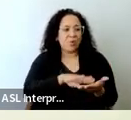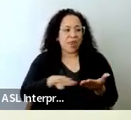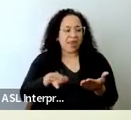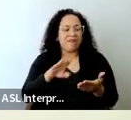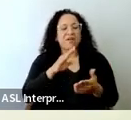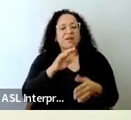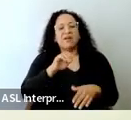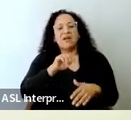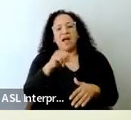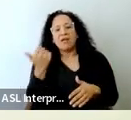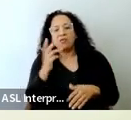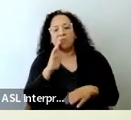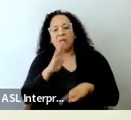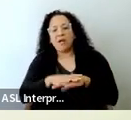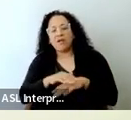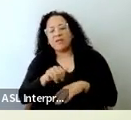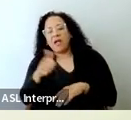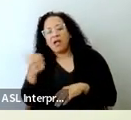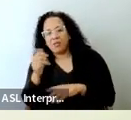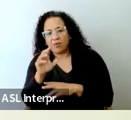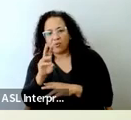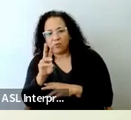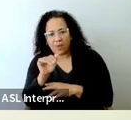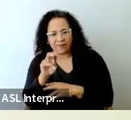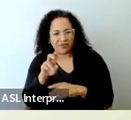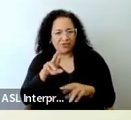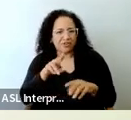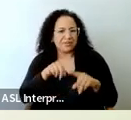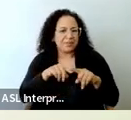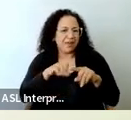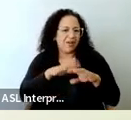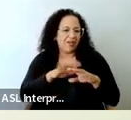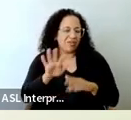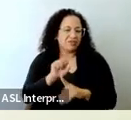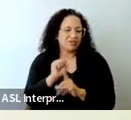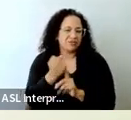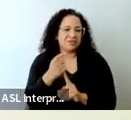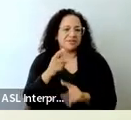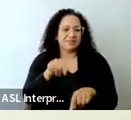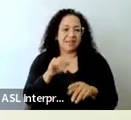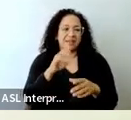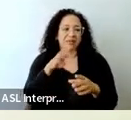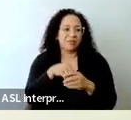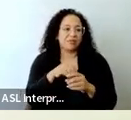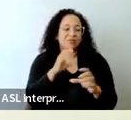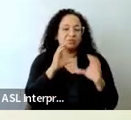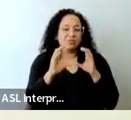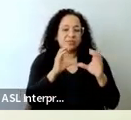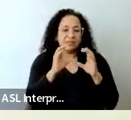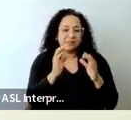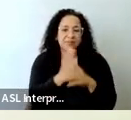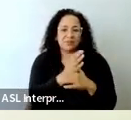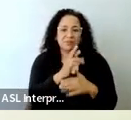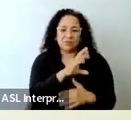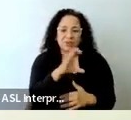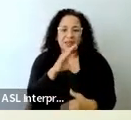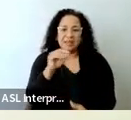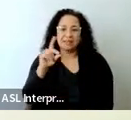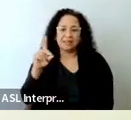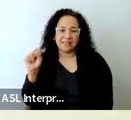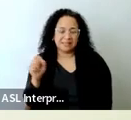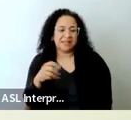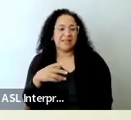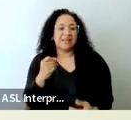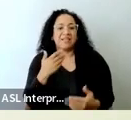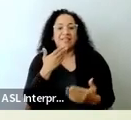another waiver, depending on their circumstance. This requires communication between the regional center and DDS. Thank you, and next you will